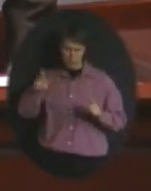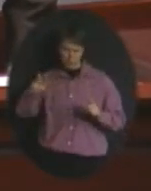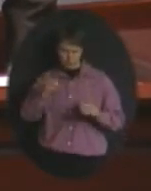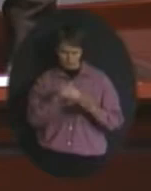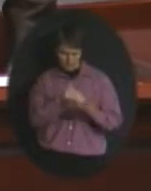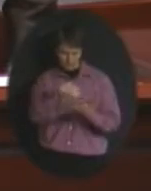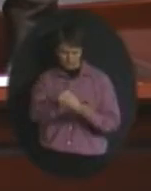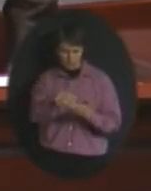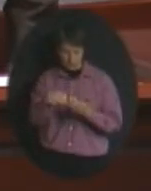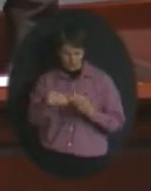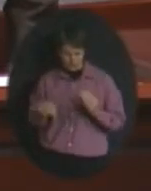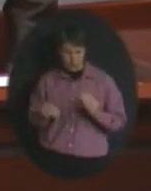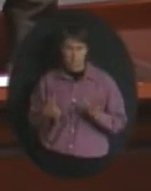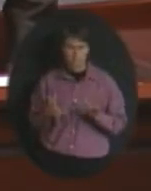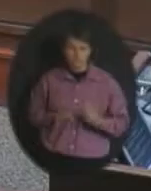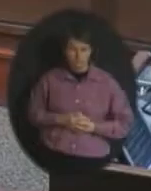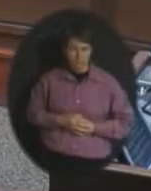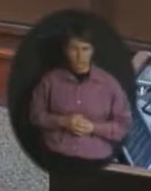Thank you.